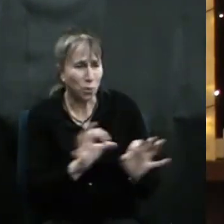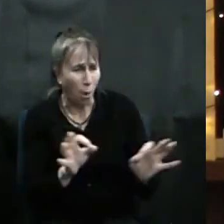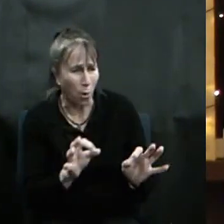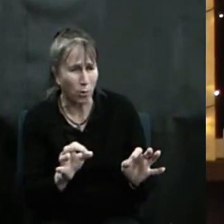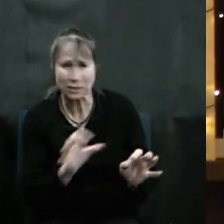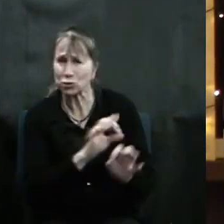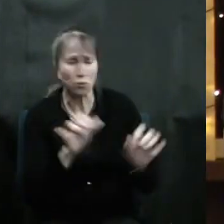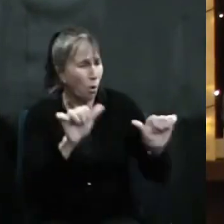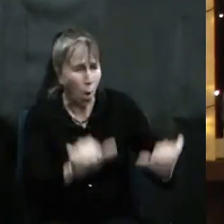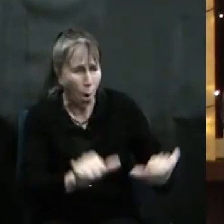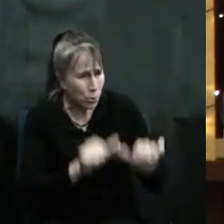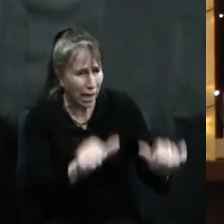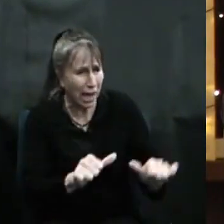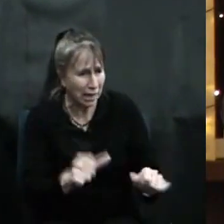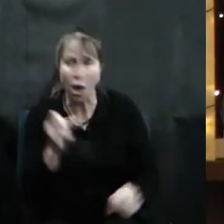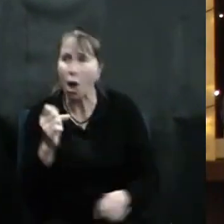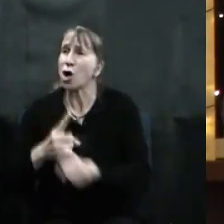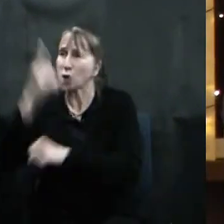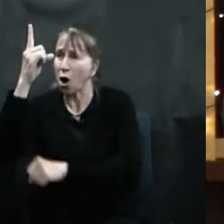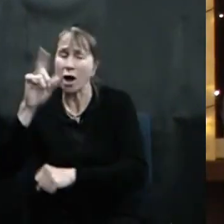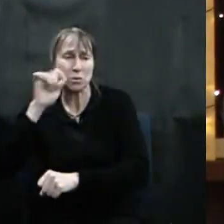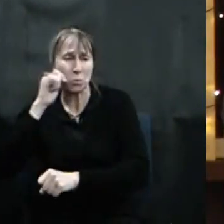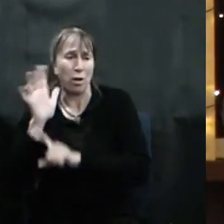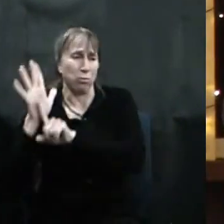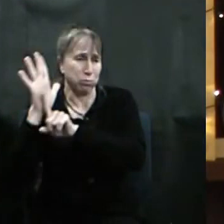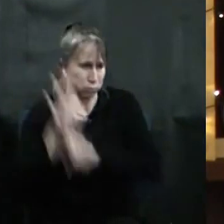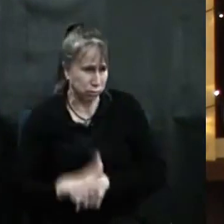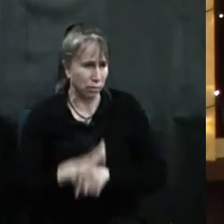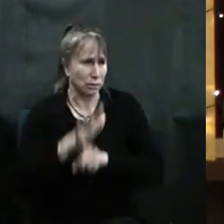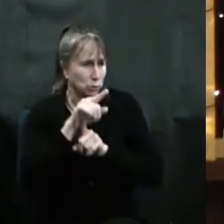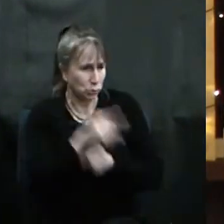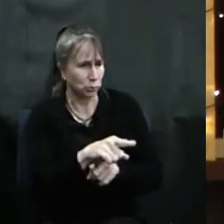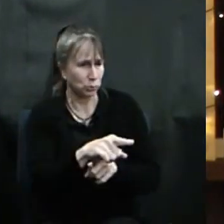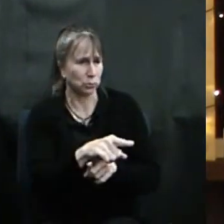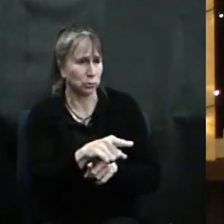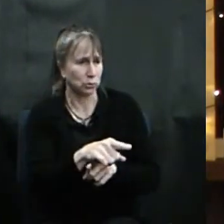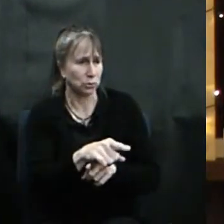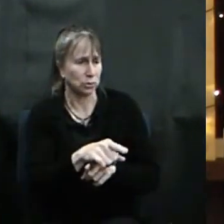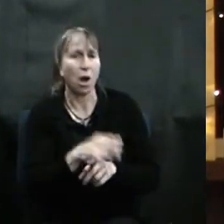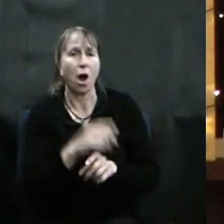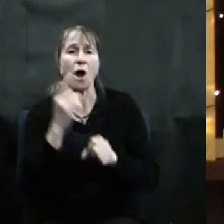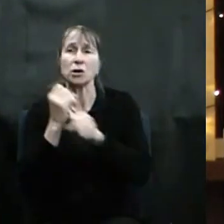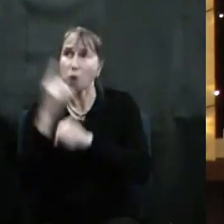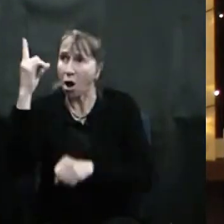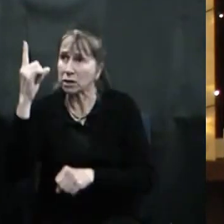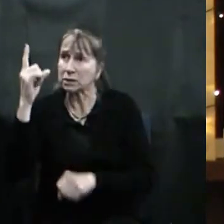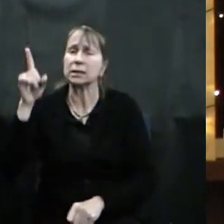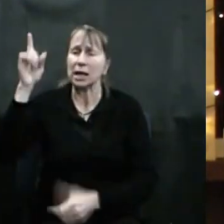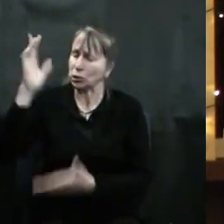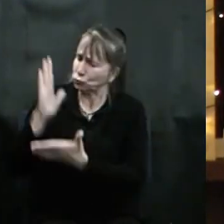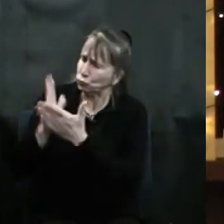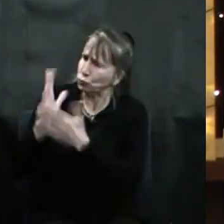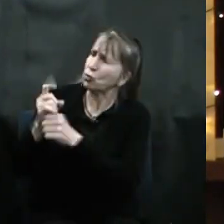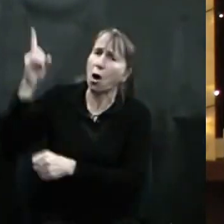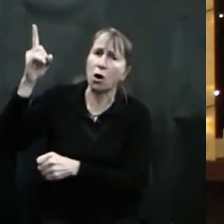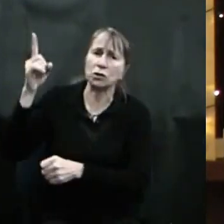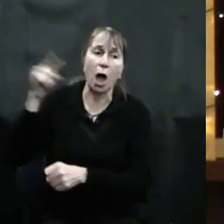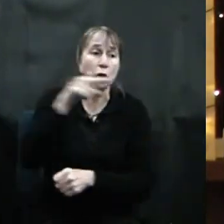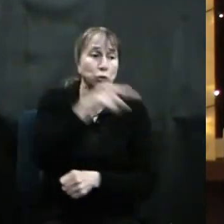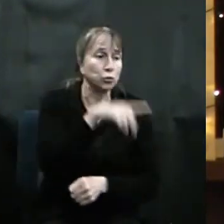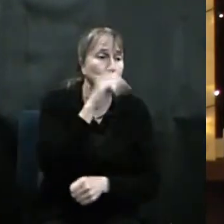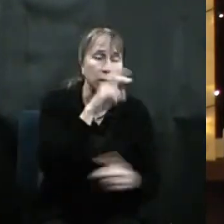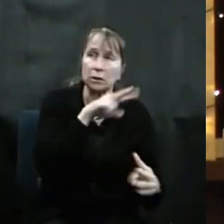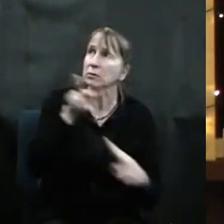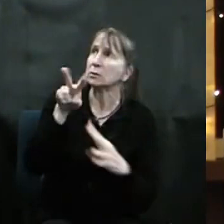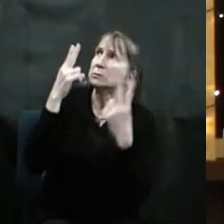His judgment comes, and there is one certain fact that lies in your future. God will be God, and you will know it. Through these